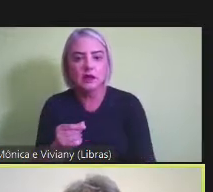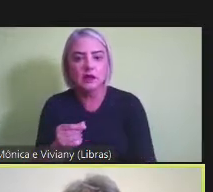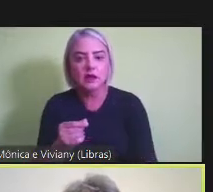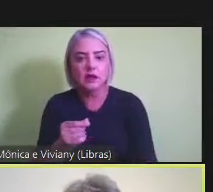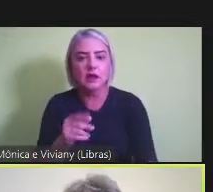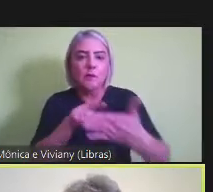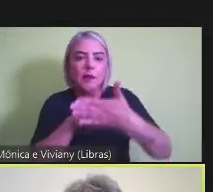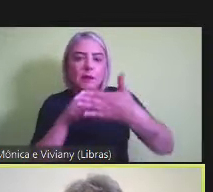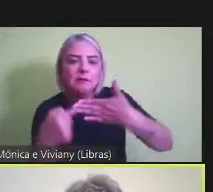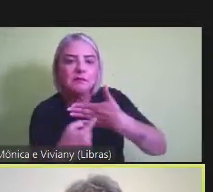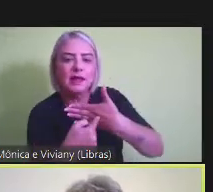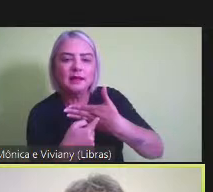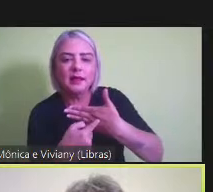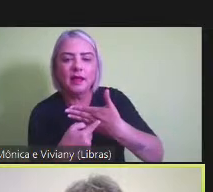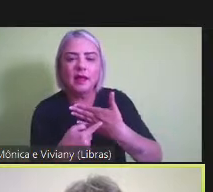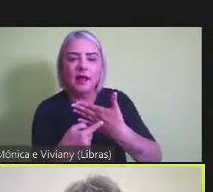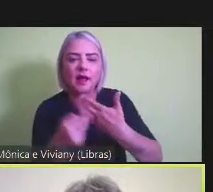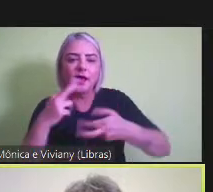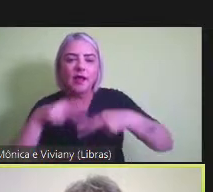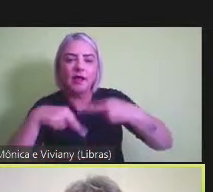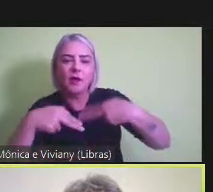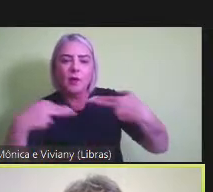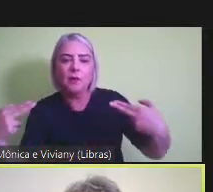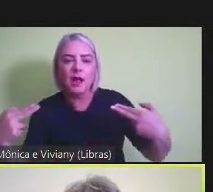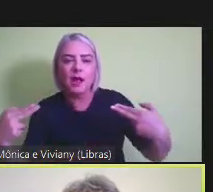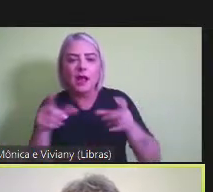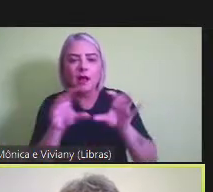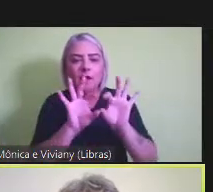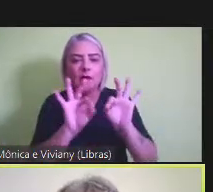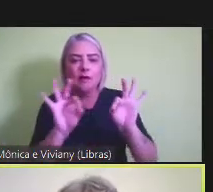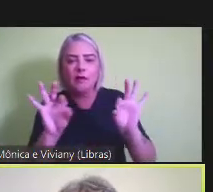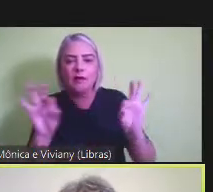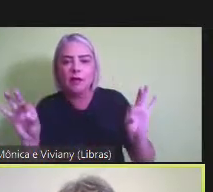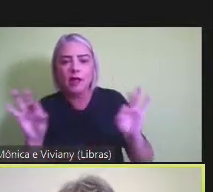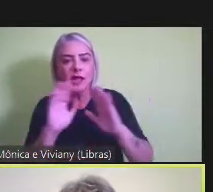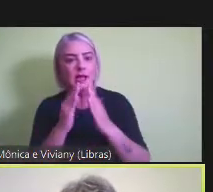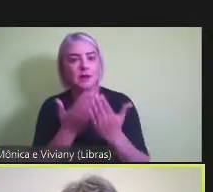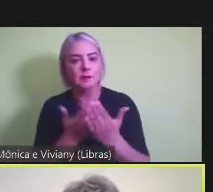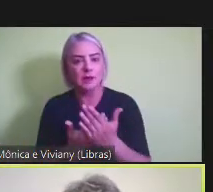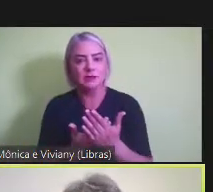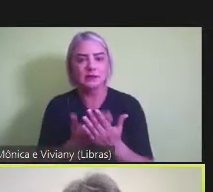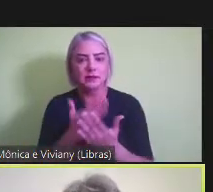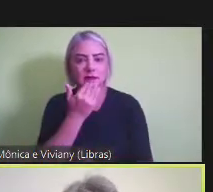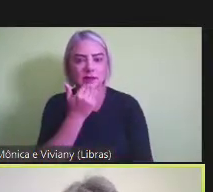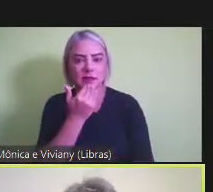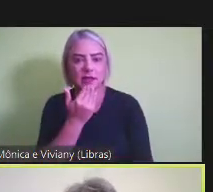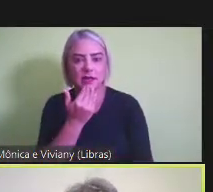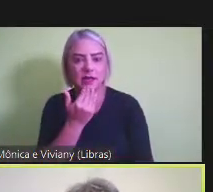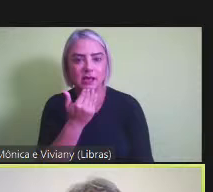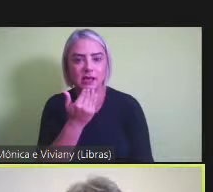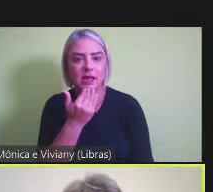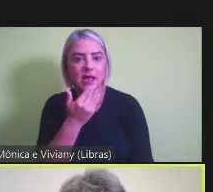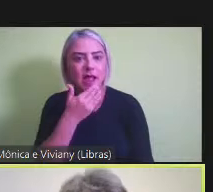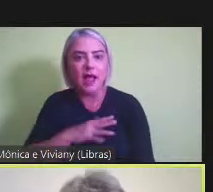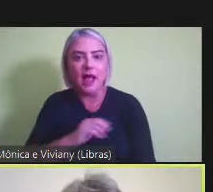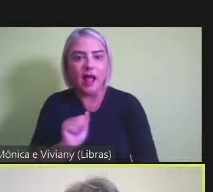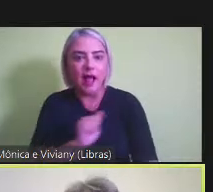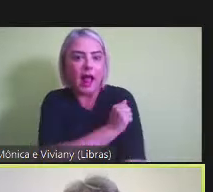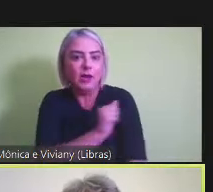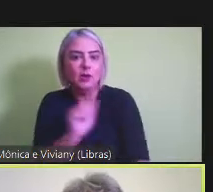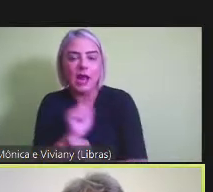this picture that we have a metaphor of the pasta and sausage that in